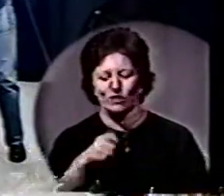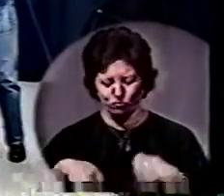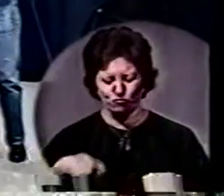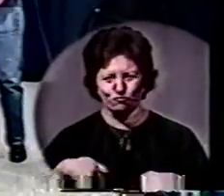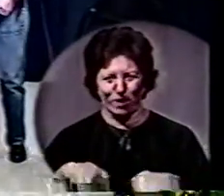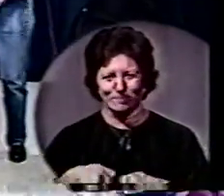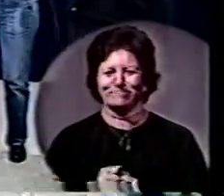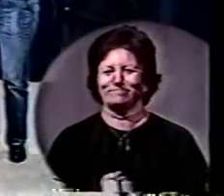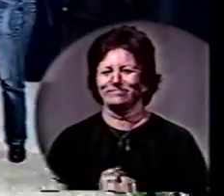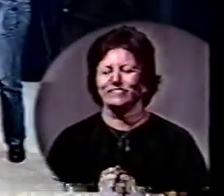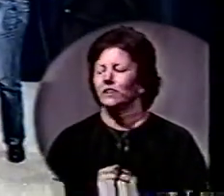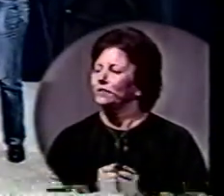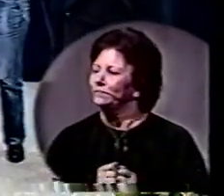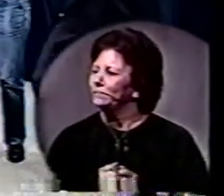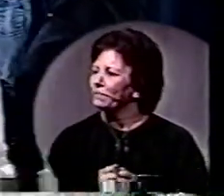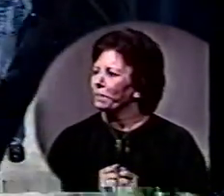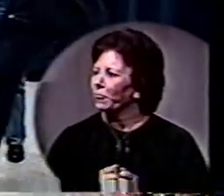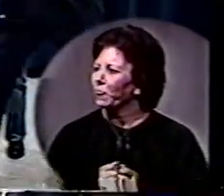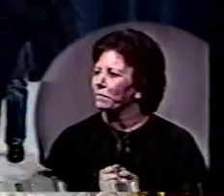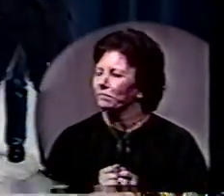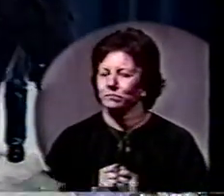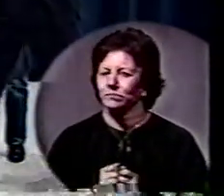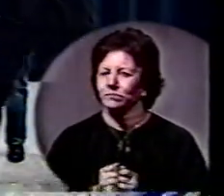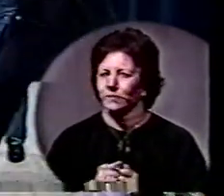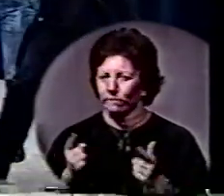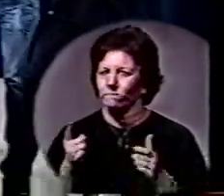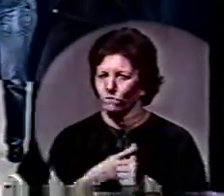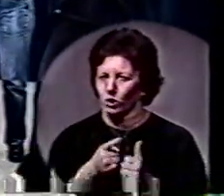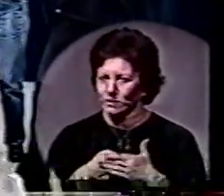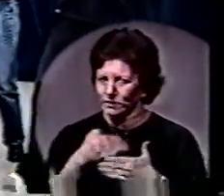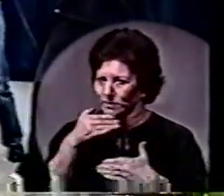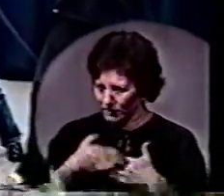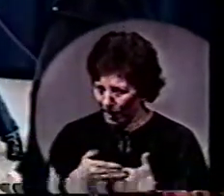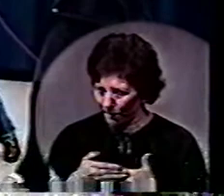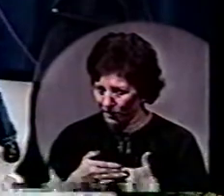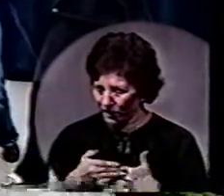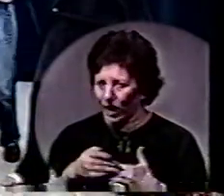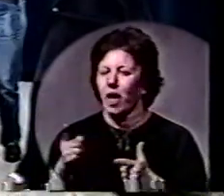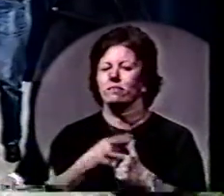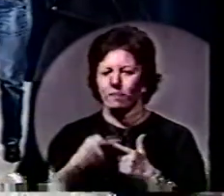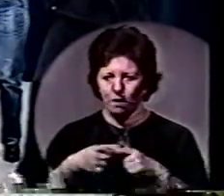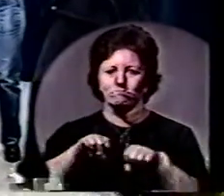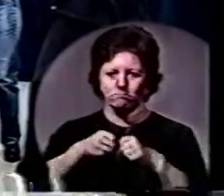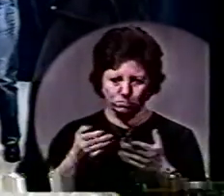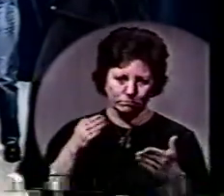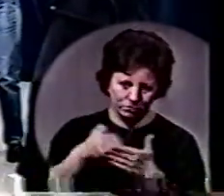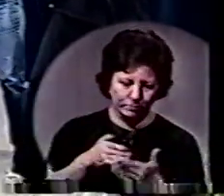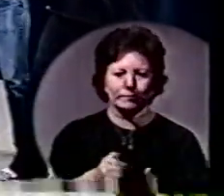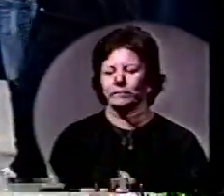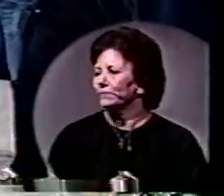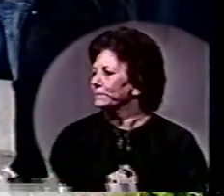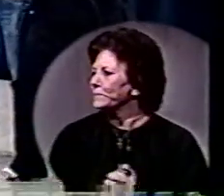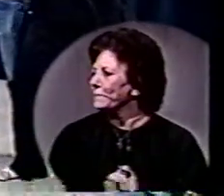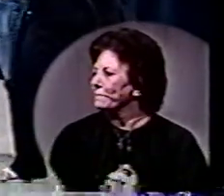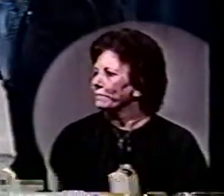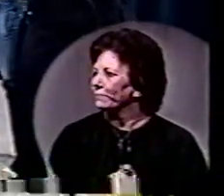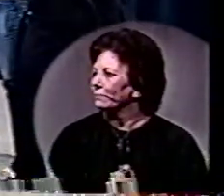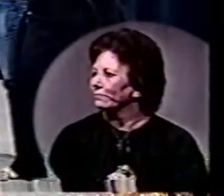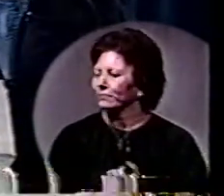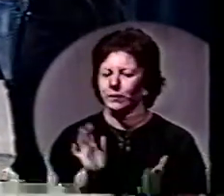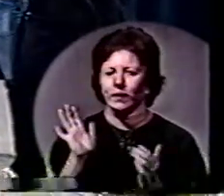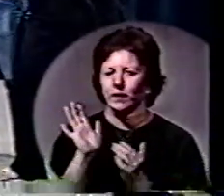Yeah, stepping touch up. Okay. Stepping, boom. Okay. You got it? I think so. Now put it